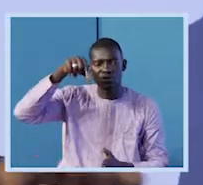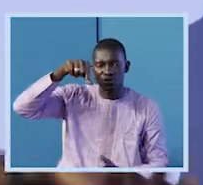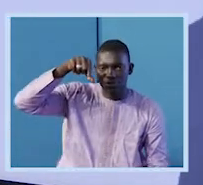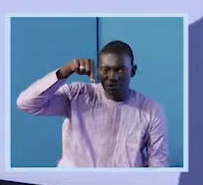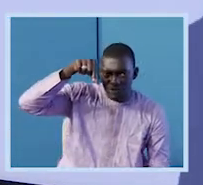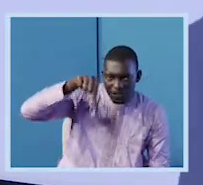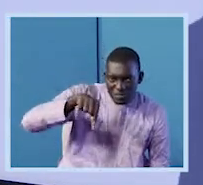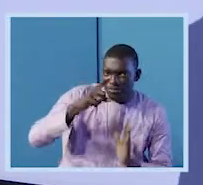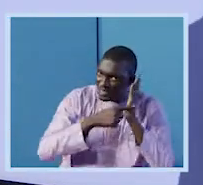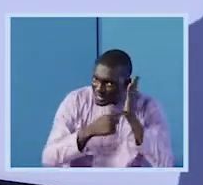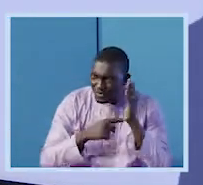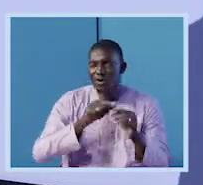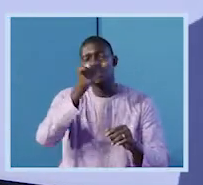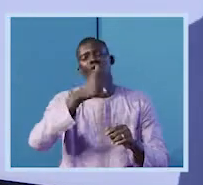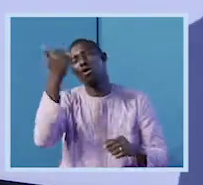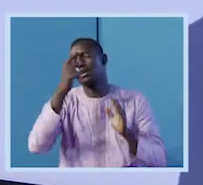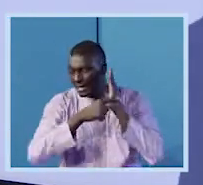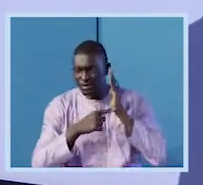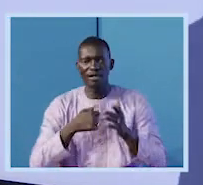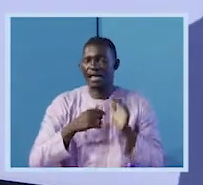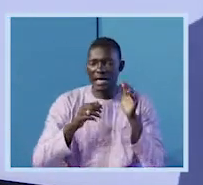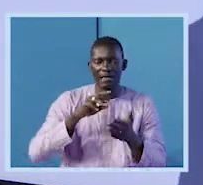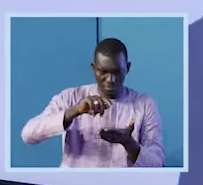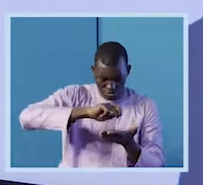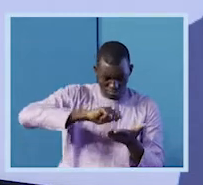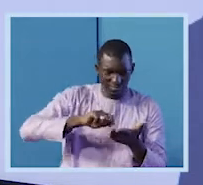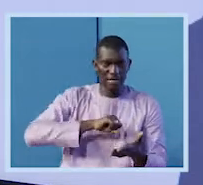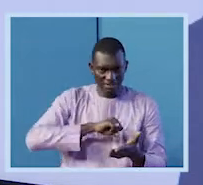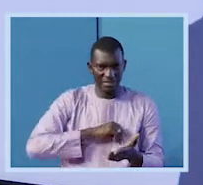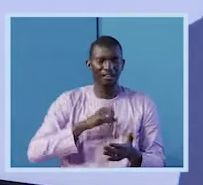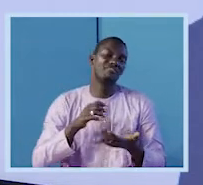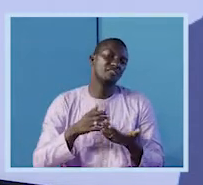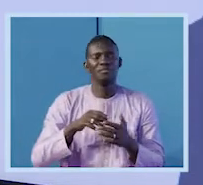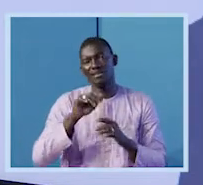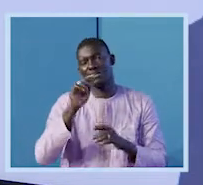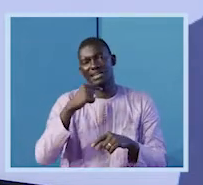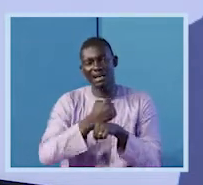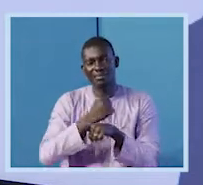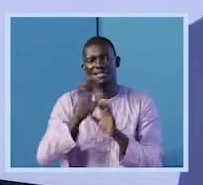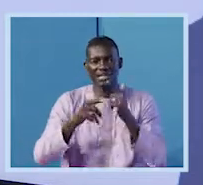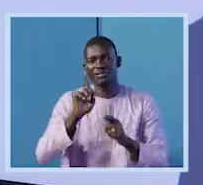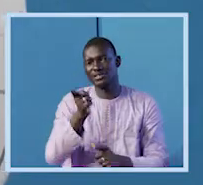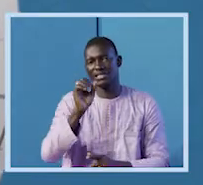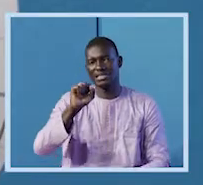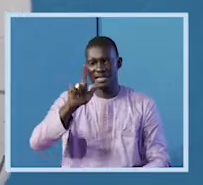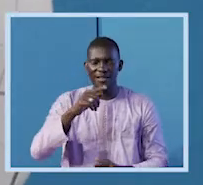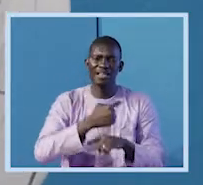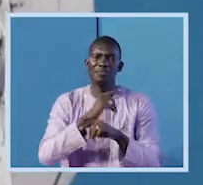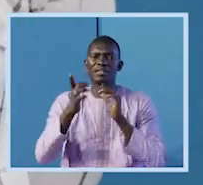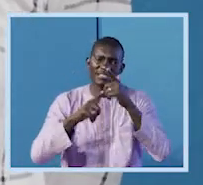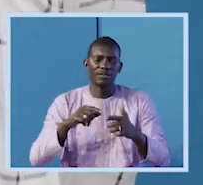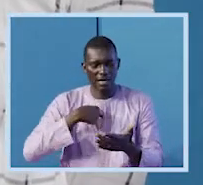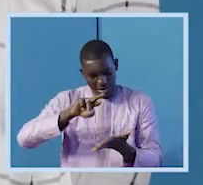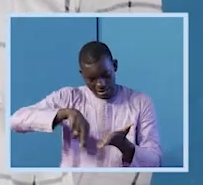Radio, So what I do is I record myself in GSL. That's Gambian Sign Language. Yeah. The short name is GSL, Gambian Sign Language. I